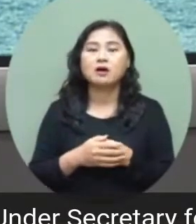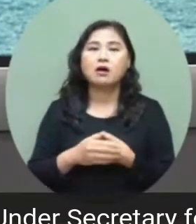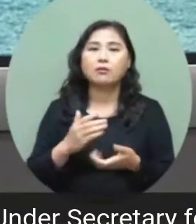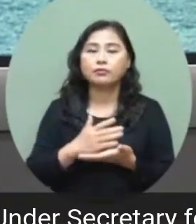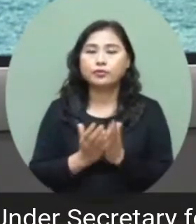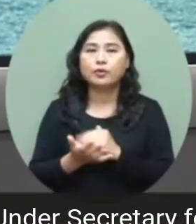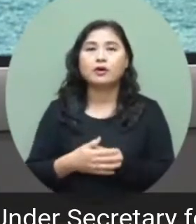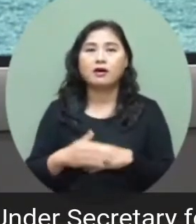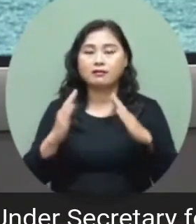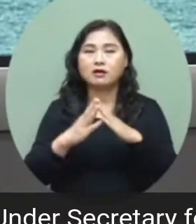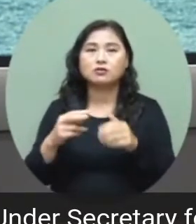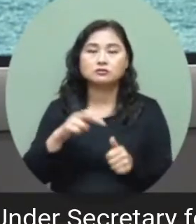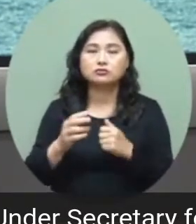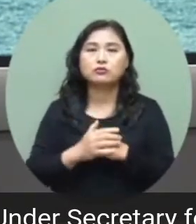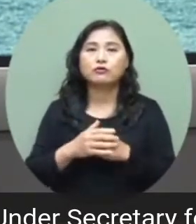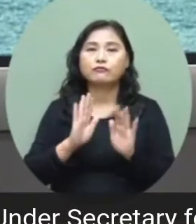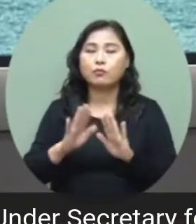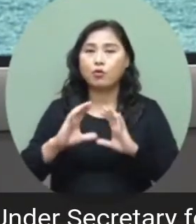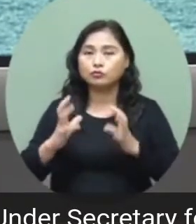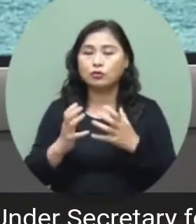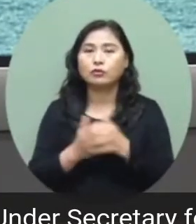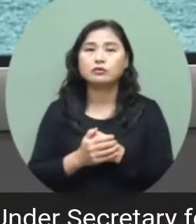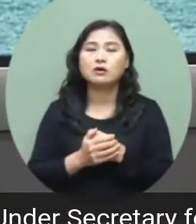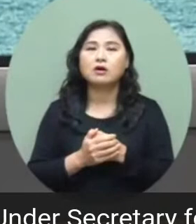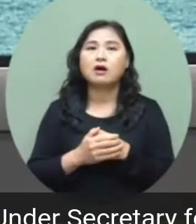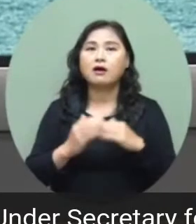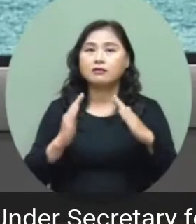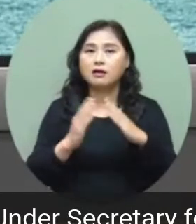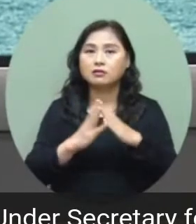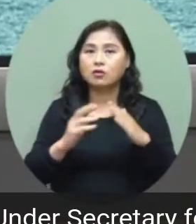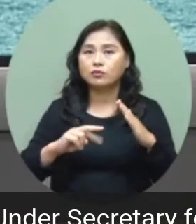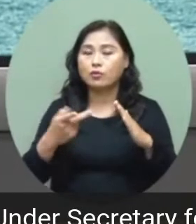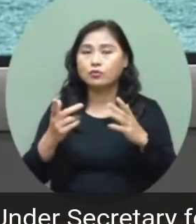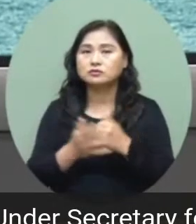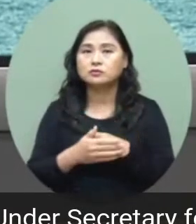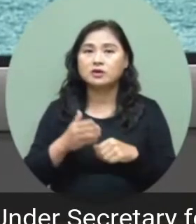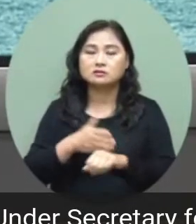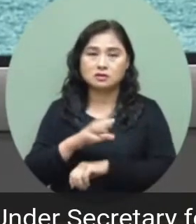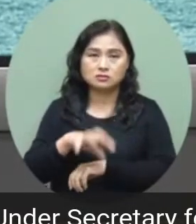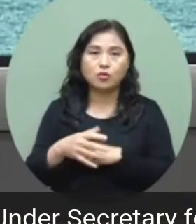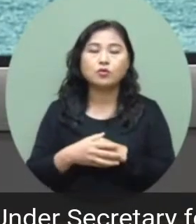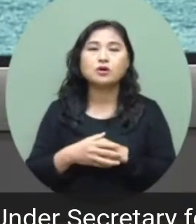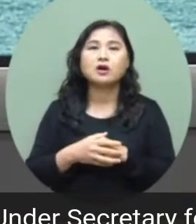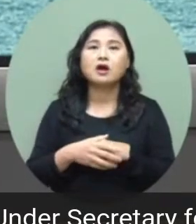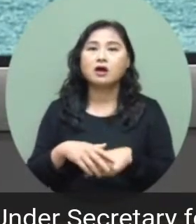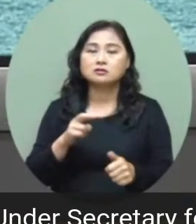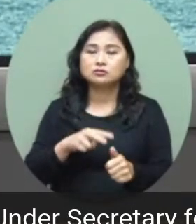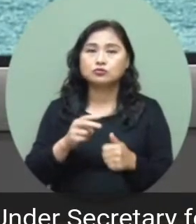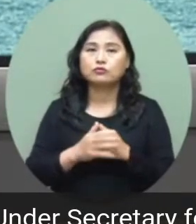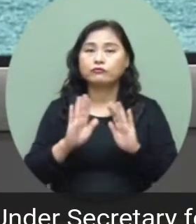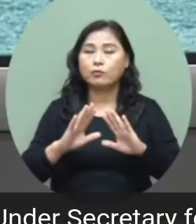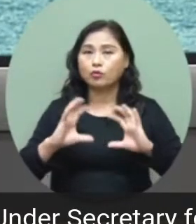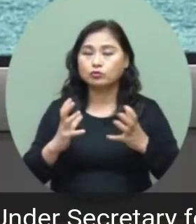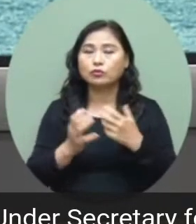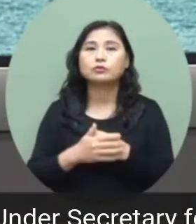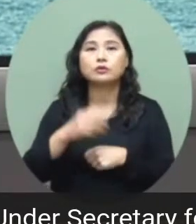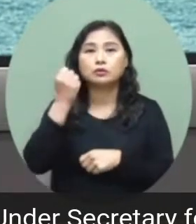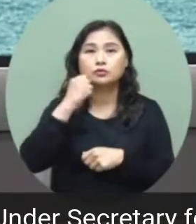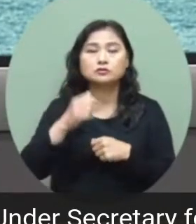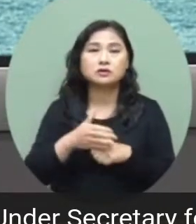Department subvented daycare center or unit for the elderly, integrated home care service teams,